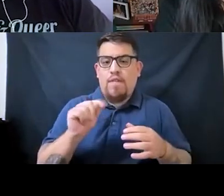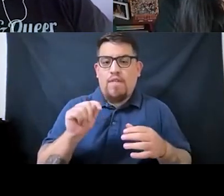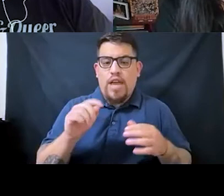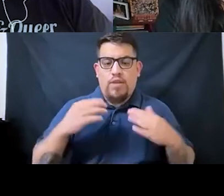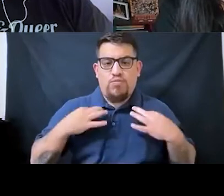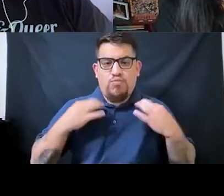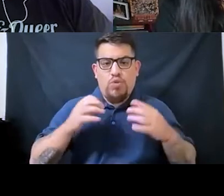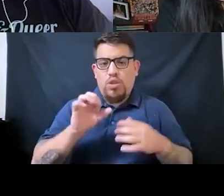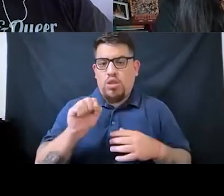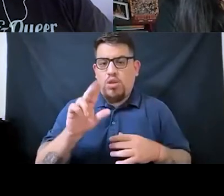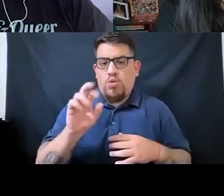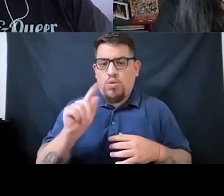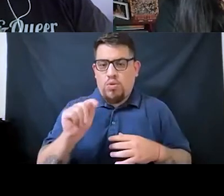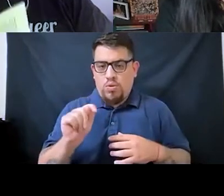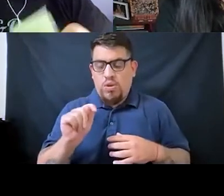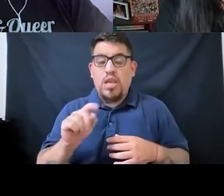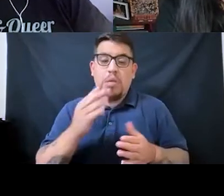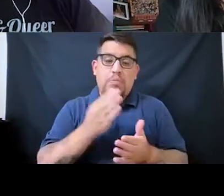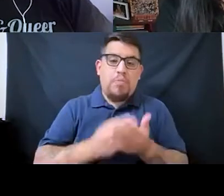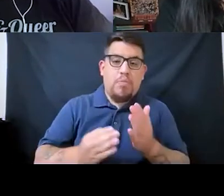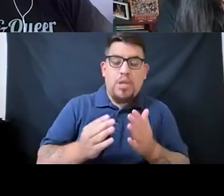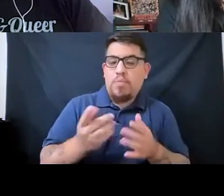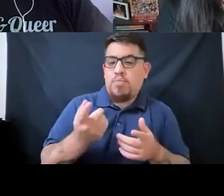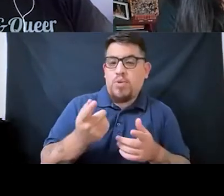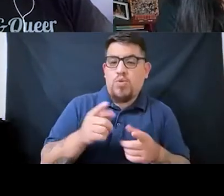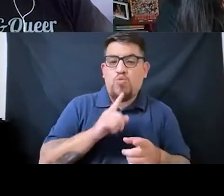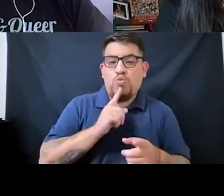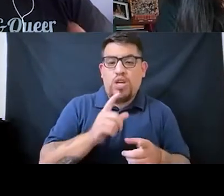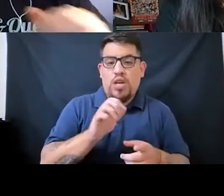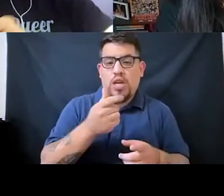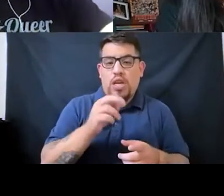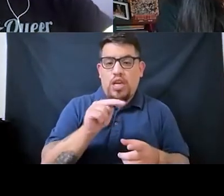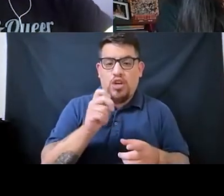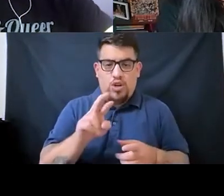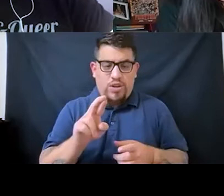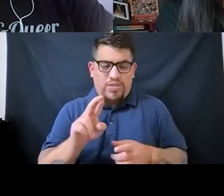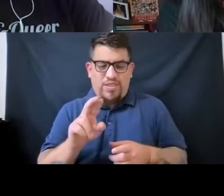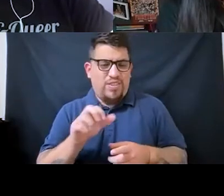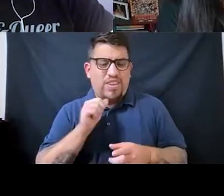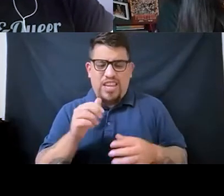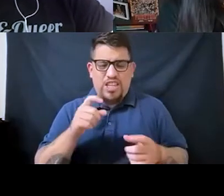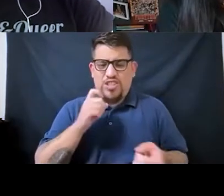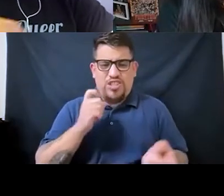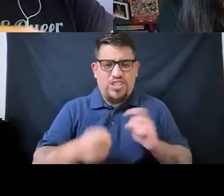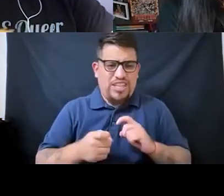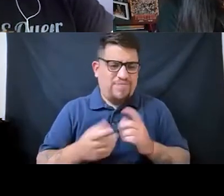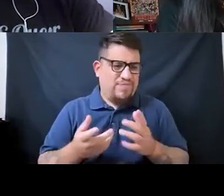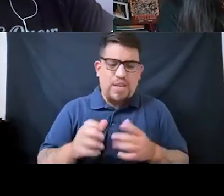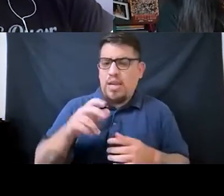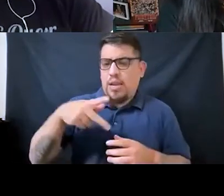Some gainers don't consider the padders real gainers because there's not an actual physical change to the padder's